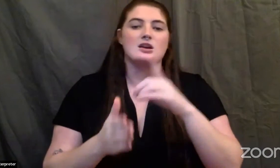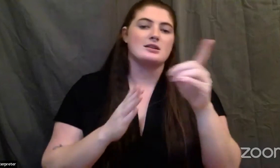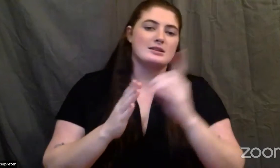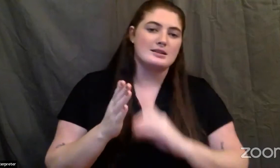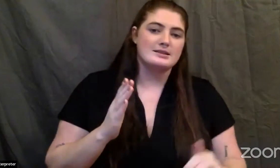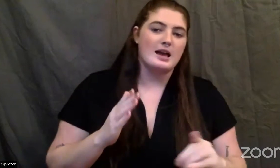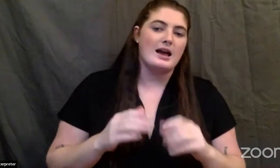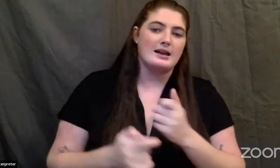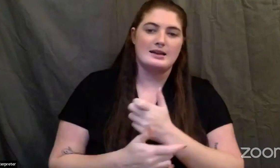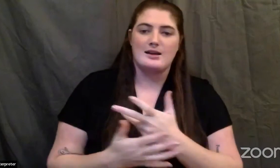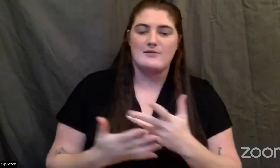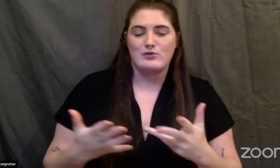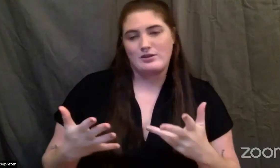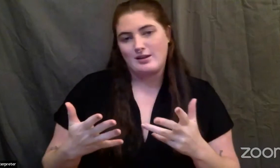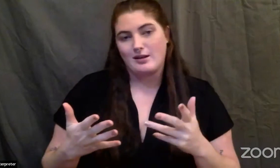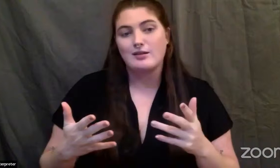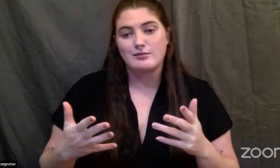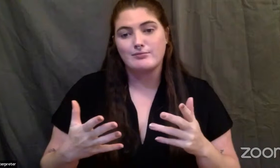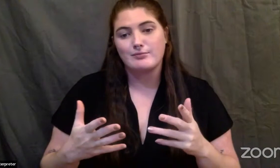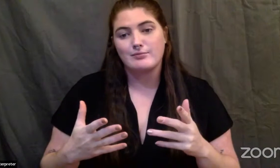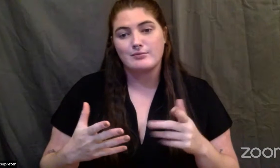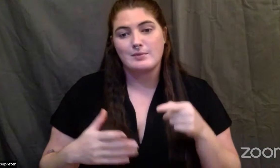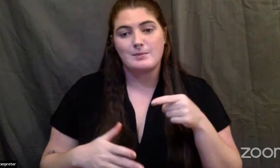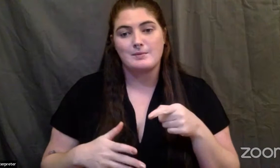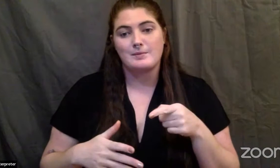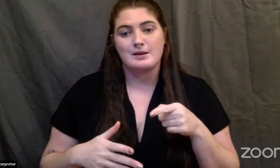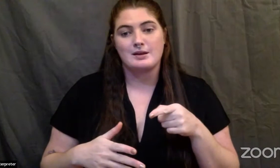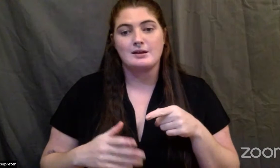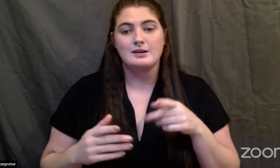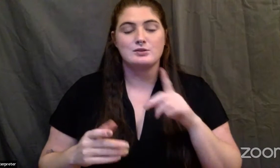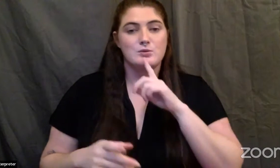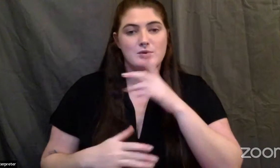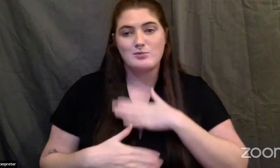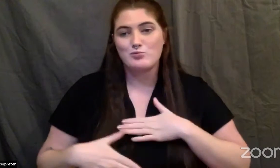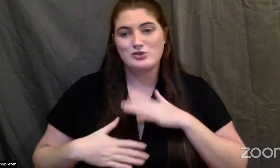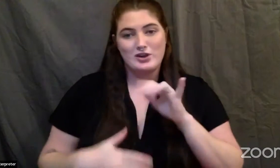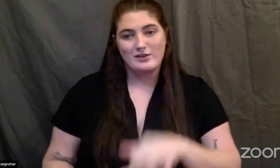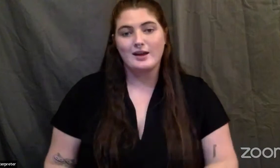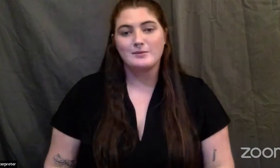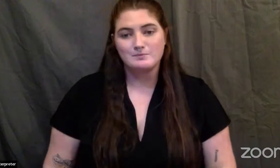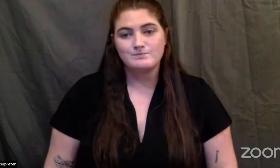amenities in this versus a Tuesday meeting. So we really do appreciate it.